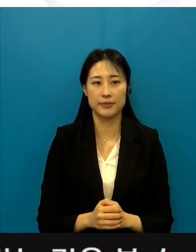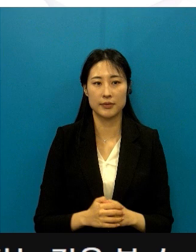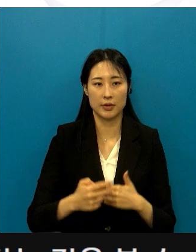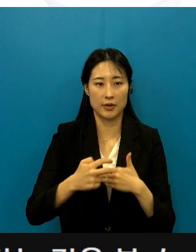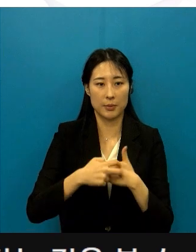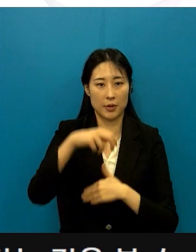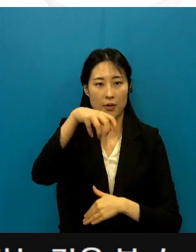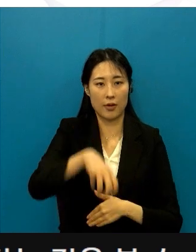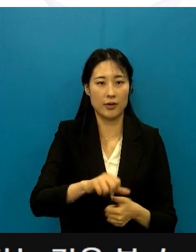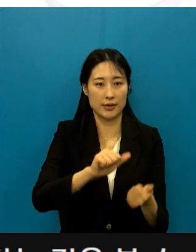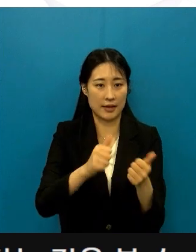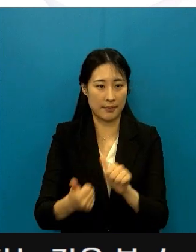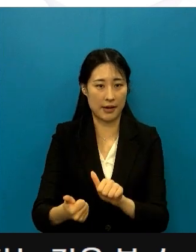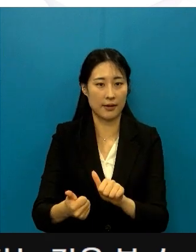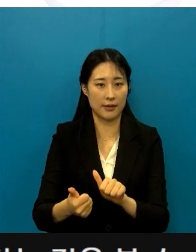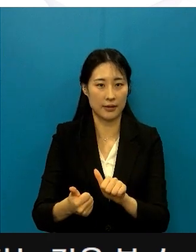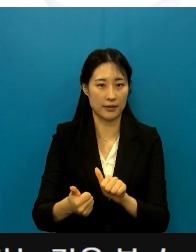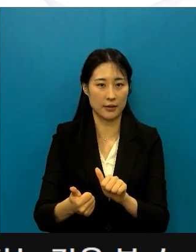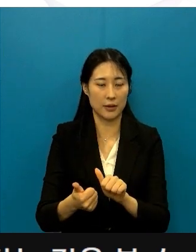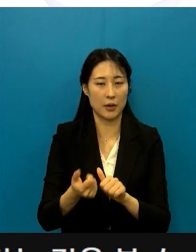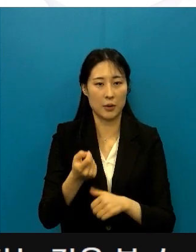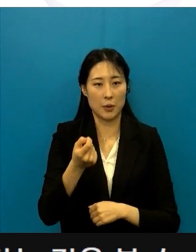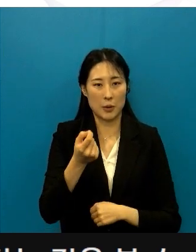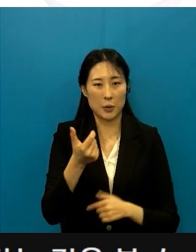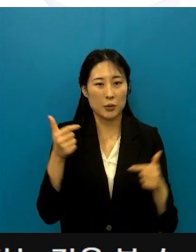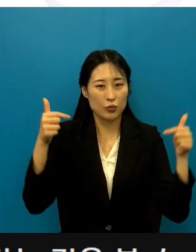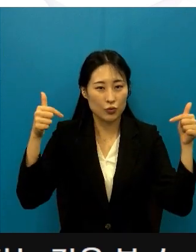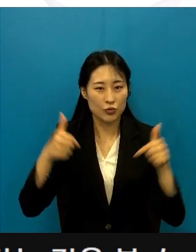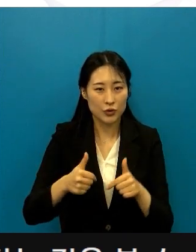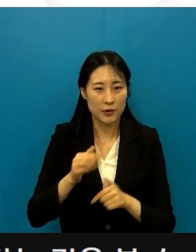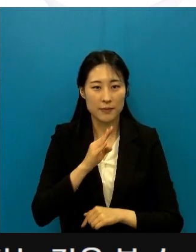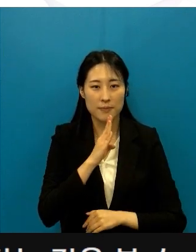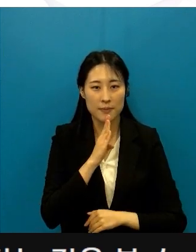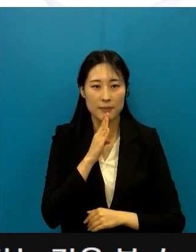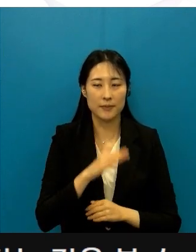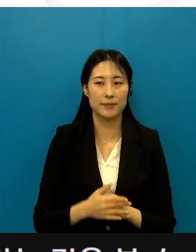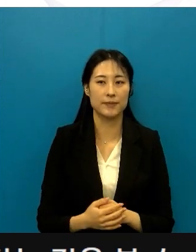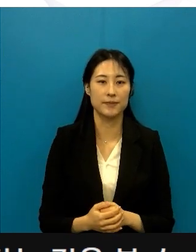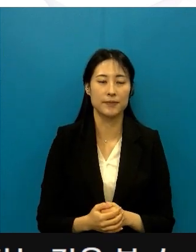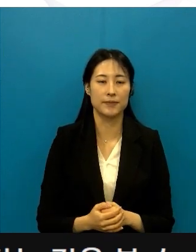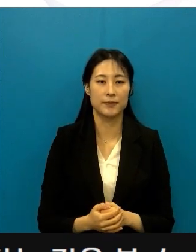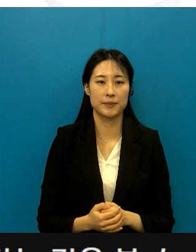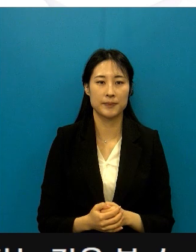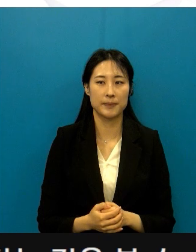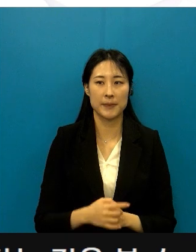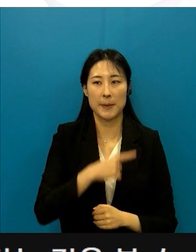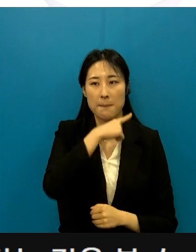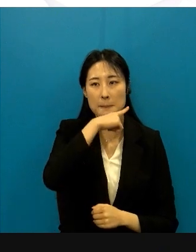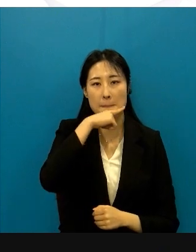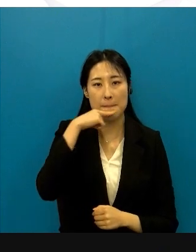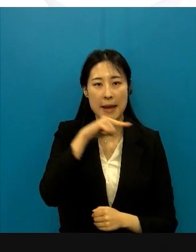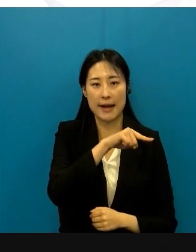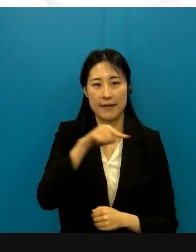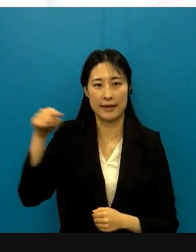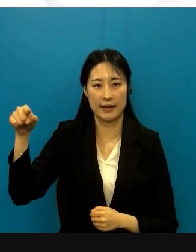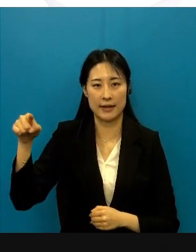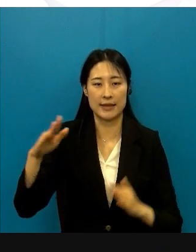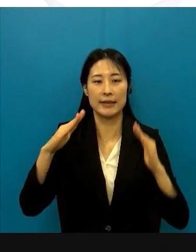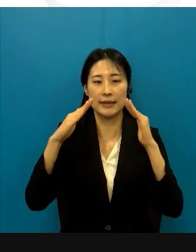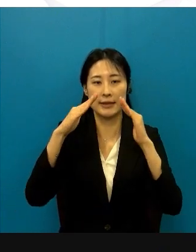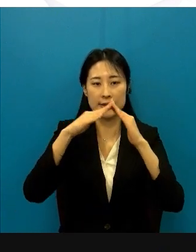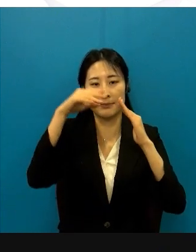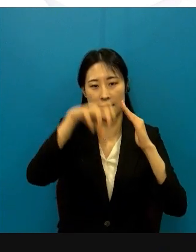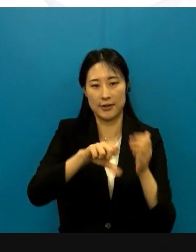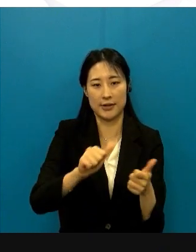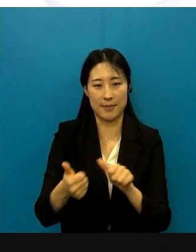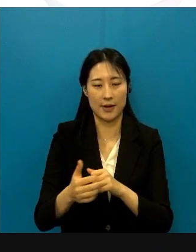two lines below. The dark red are those who have died at home. The yellow line signifies individuals dying